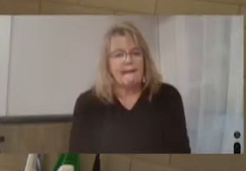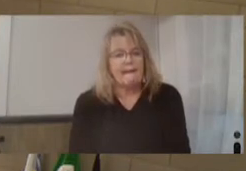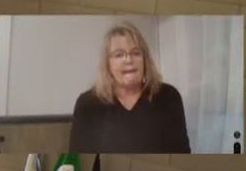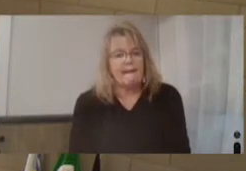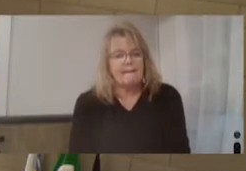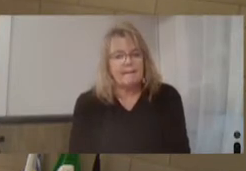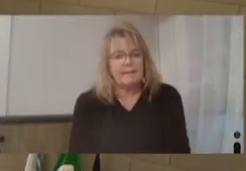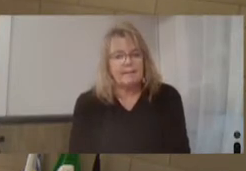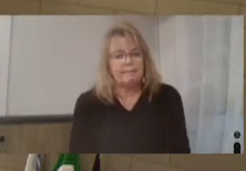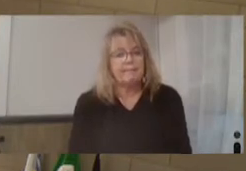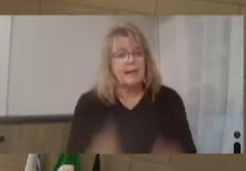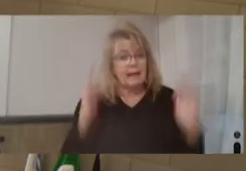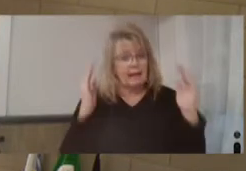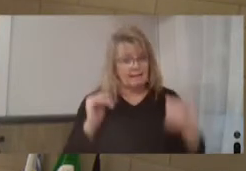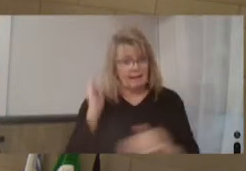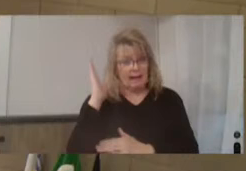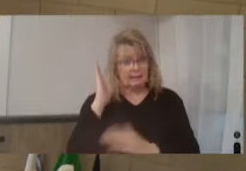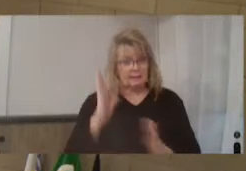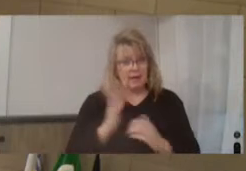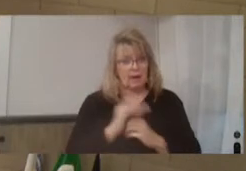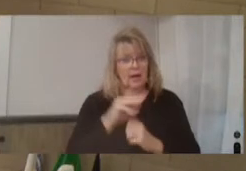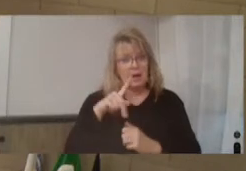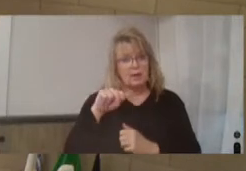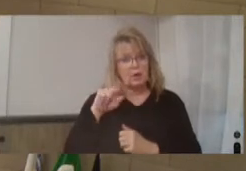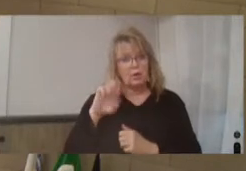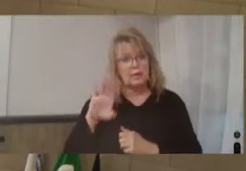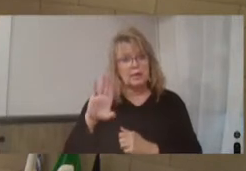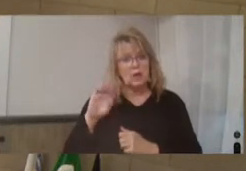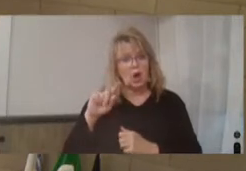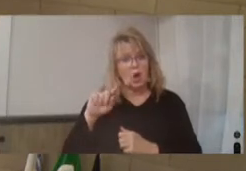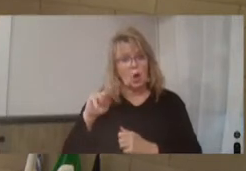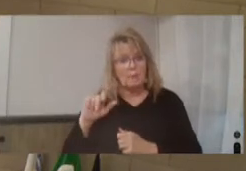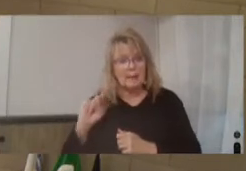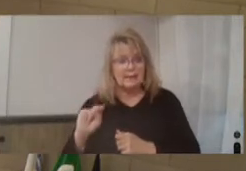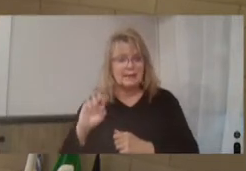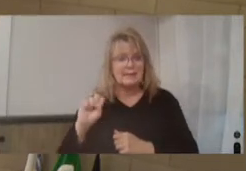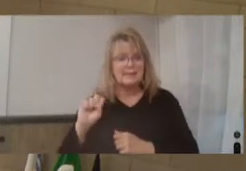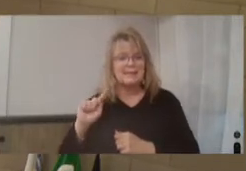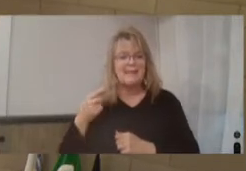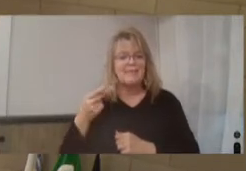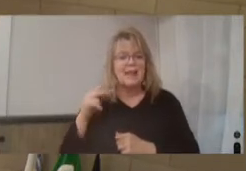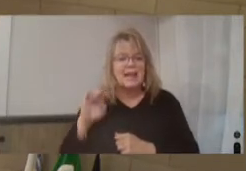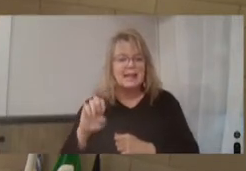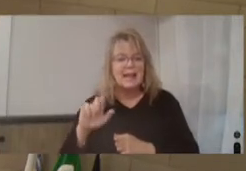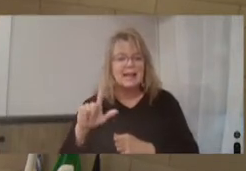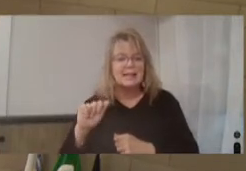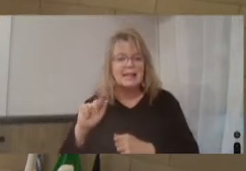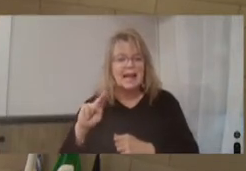Our next speakers are Patrice Coleman and Stephanie Lance.